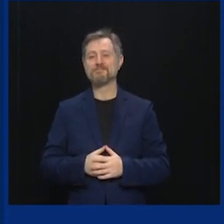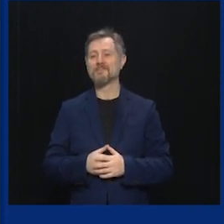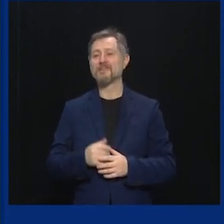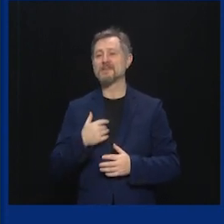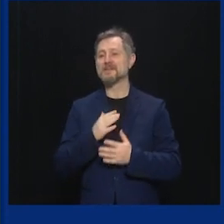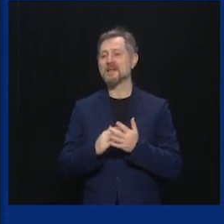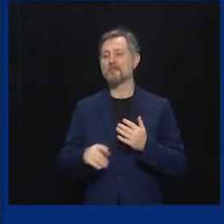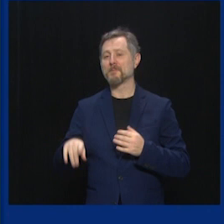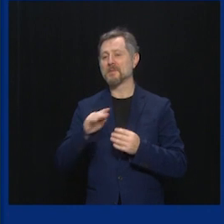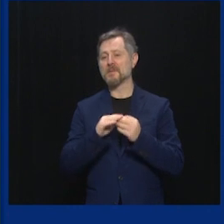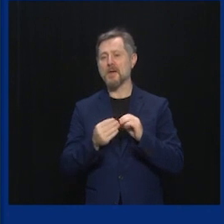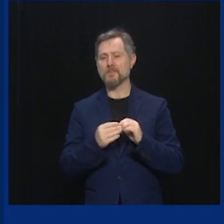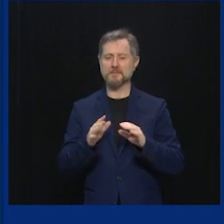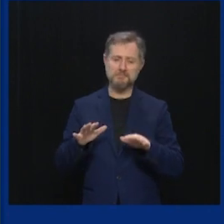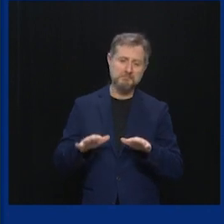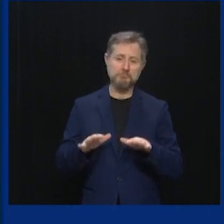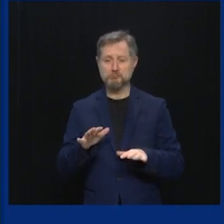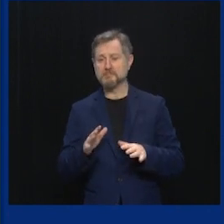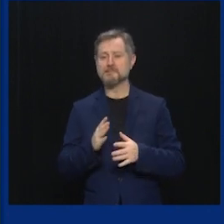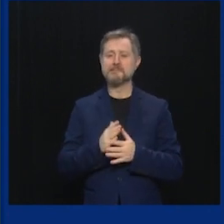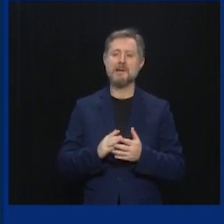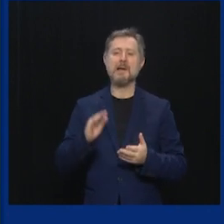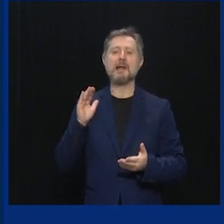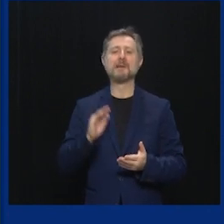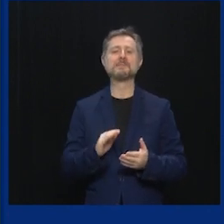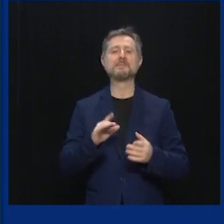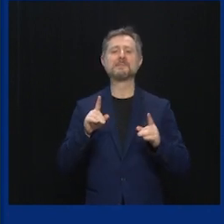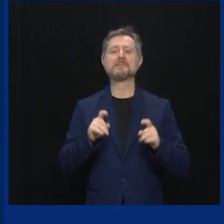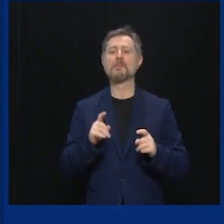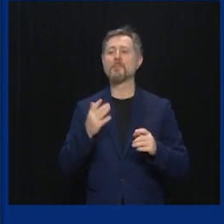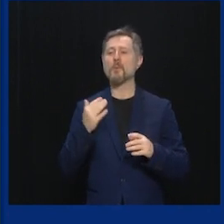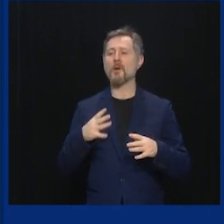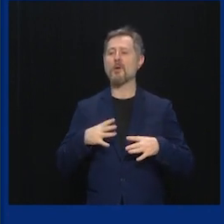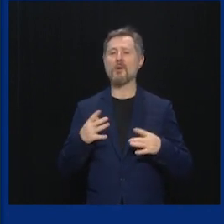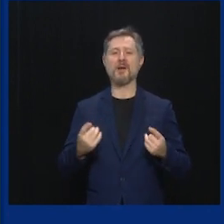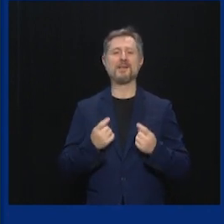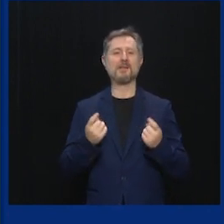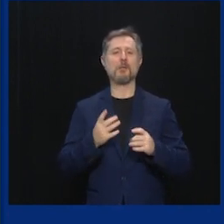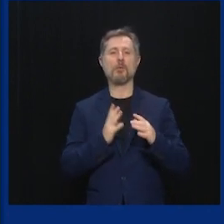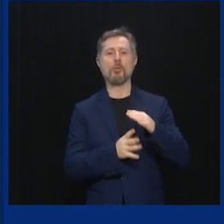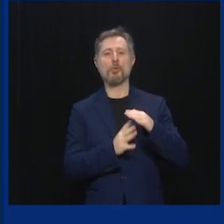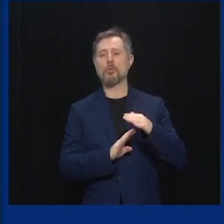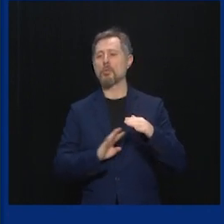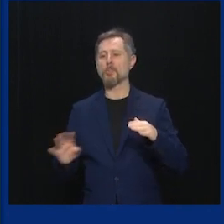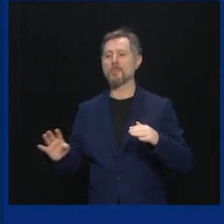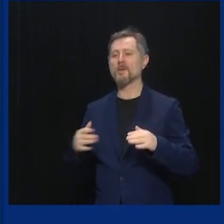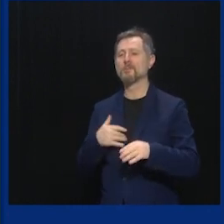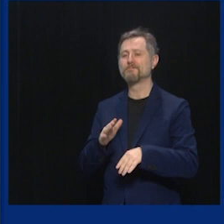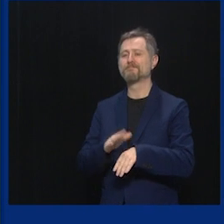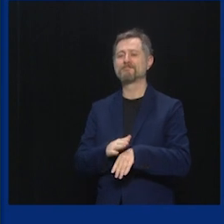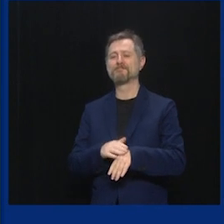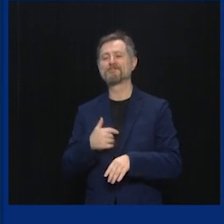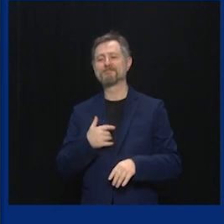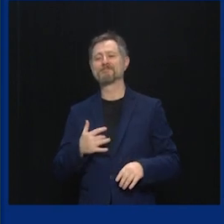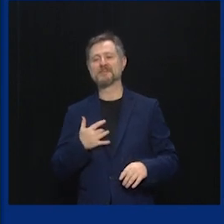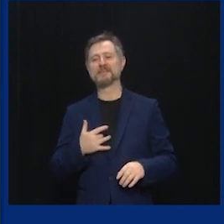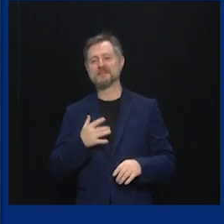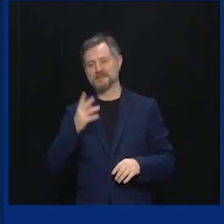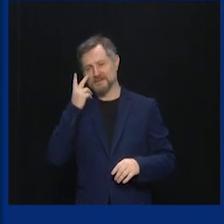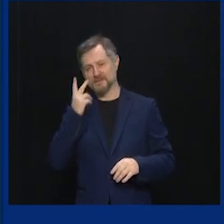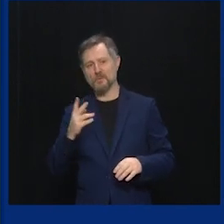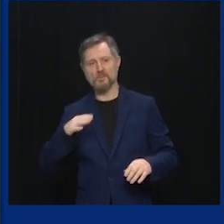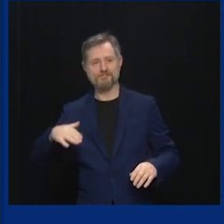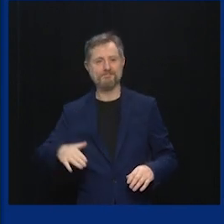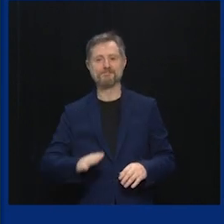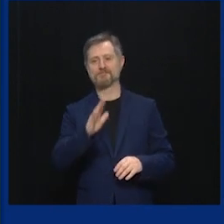of decreases in testing before the holiday. That's expected. So mark my words, we're going to see a surge in the next couple of days. And again,